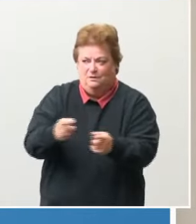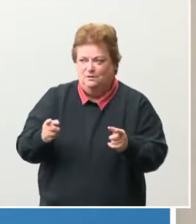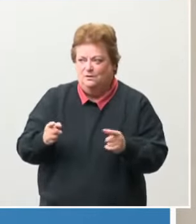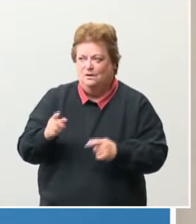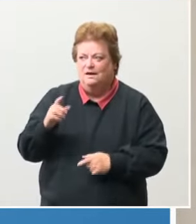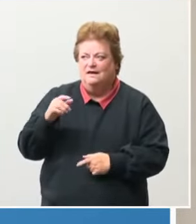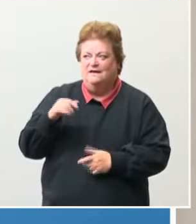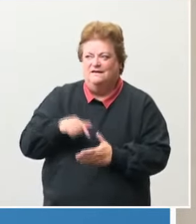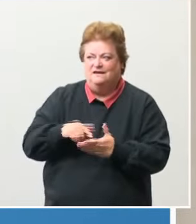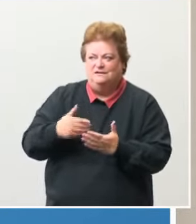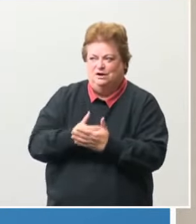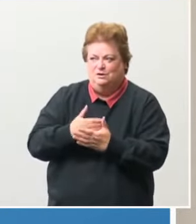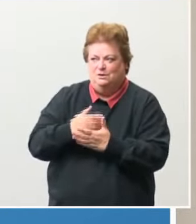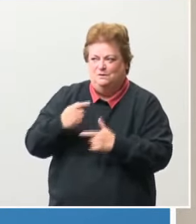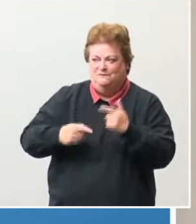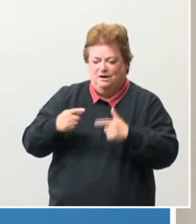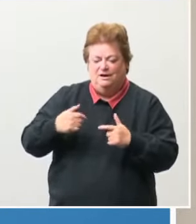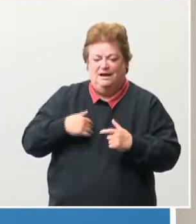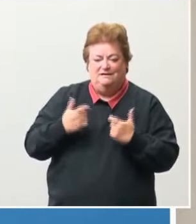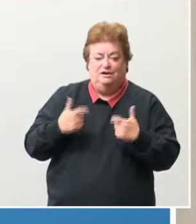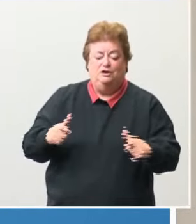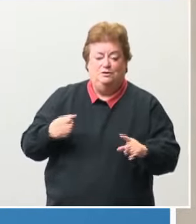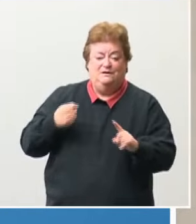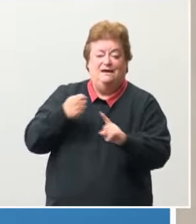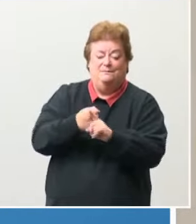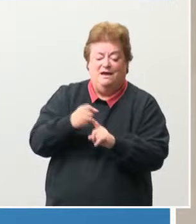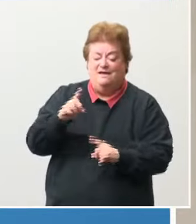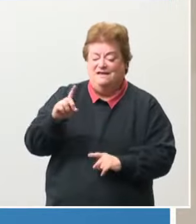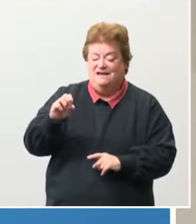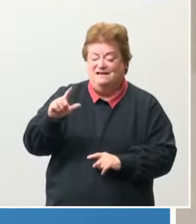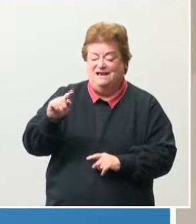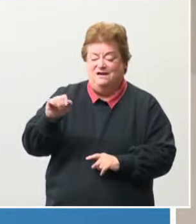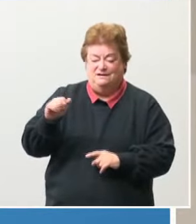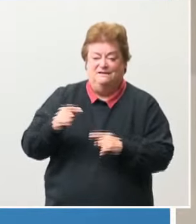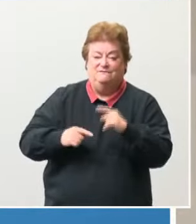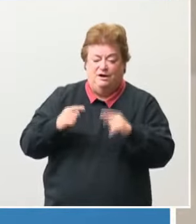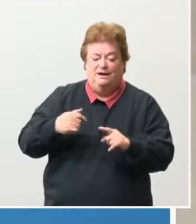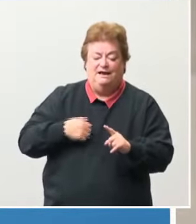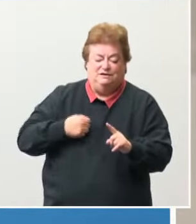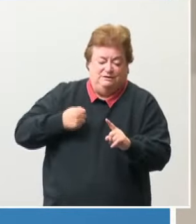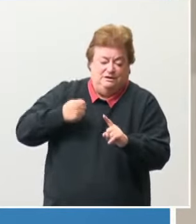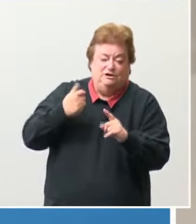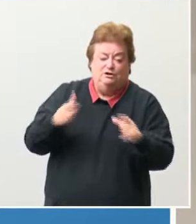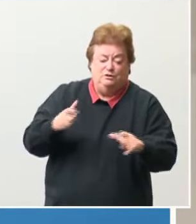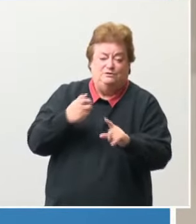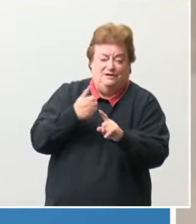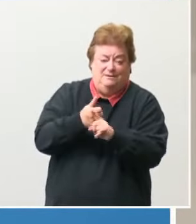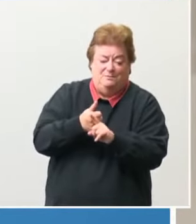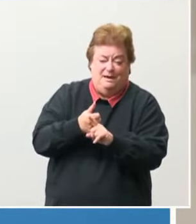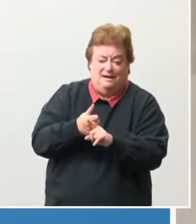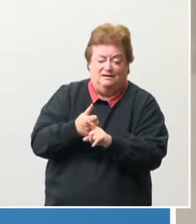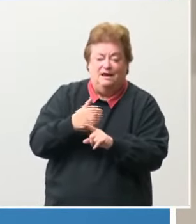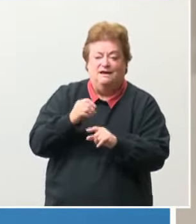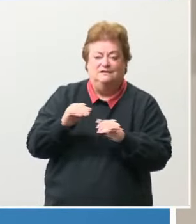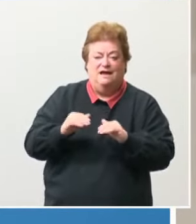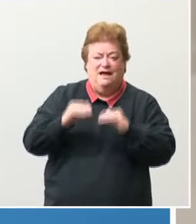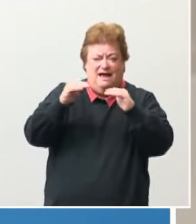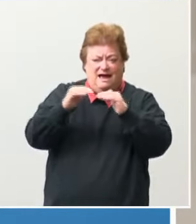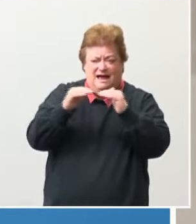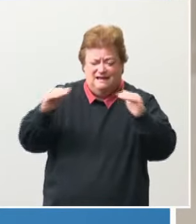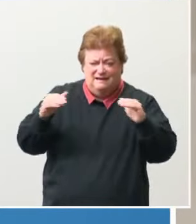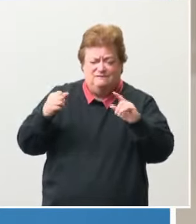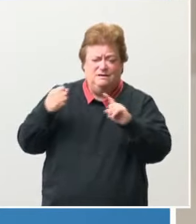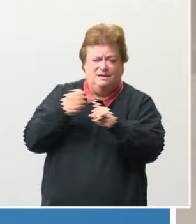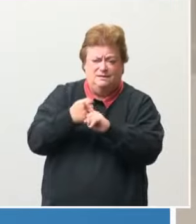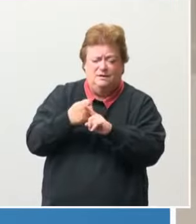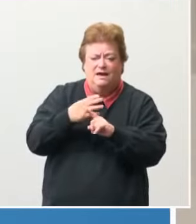continues to have a big impact on our community right now. Delta continues to circulate at high levels, and our local situation is